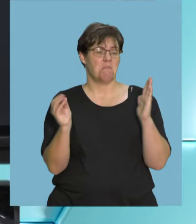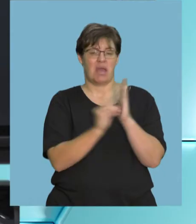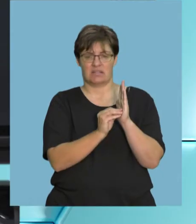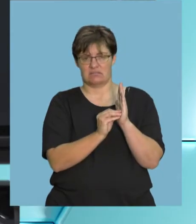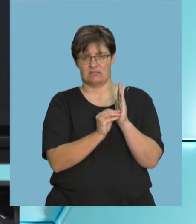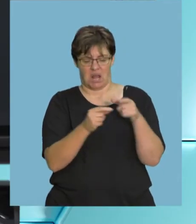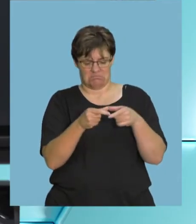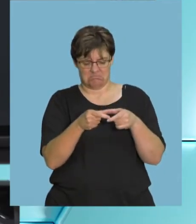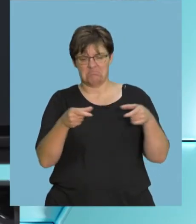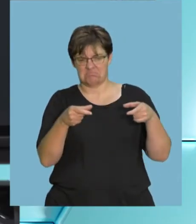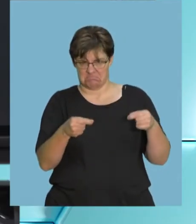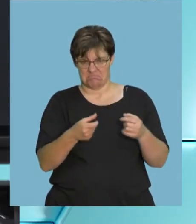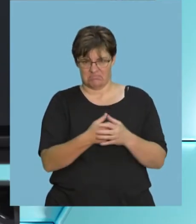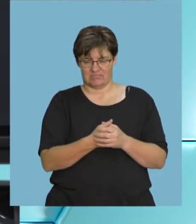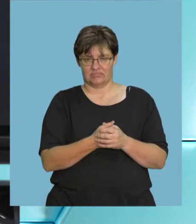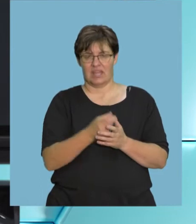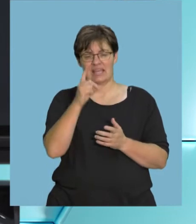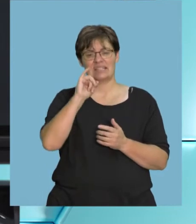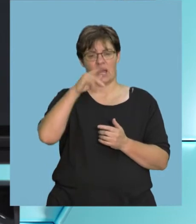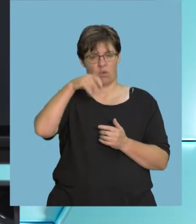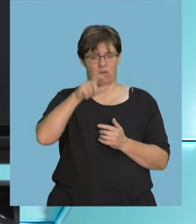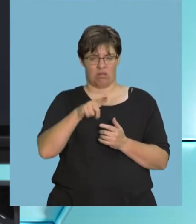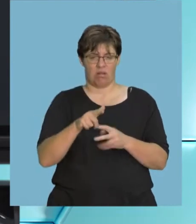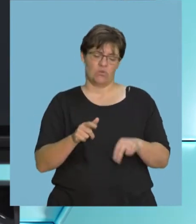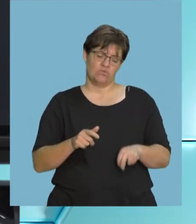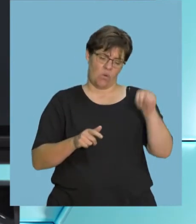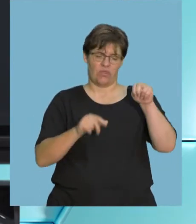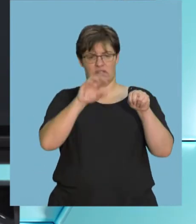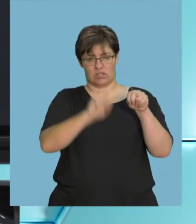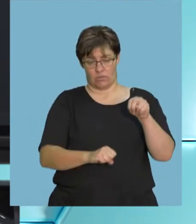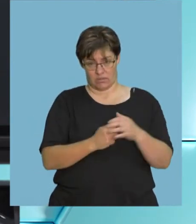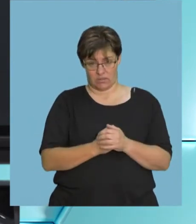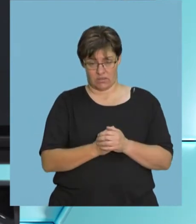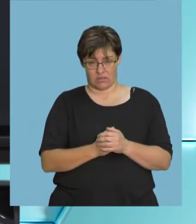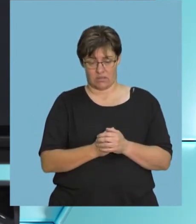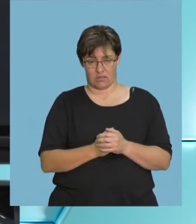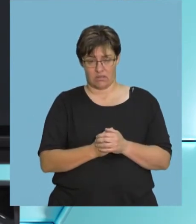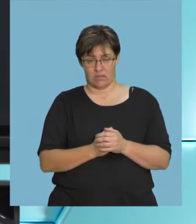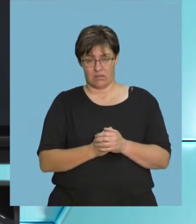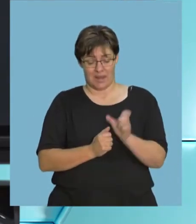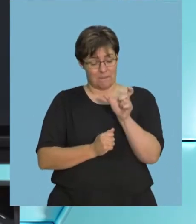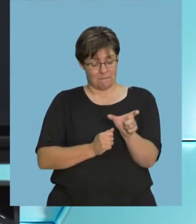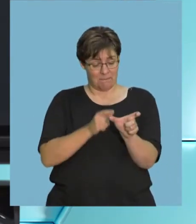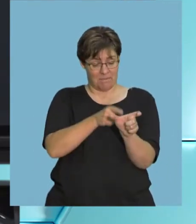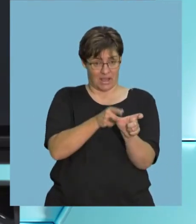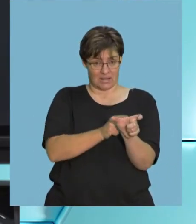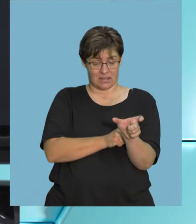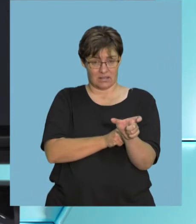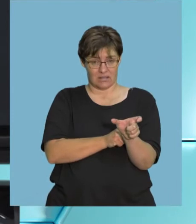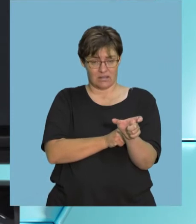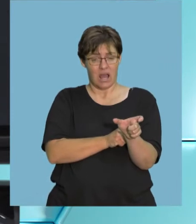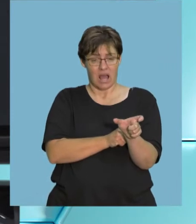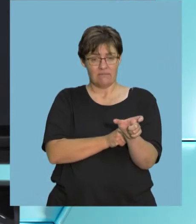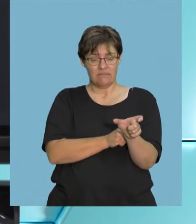sake, we've got a magnet, a simple bar magnet, which is a dipole, north and south. And then this